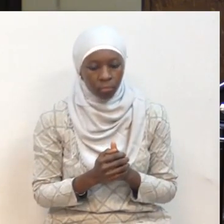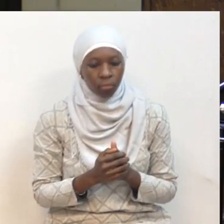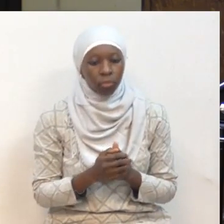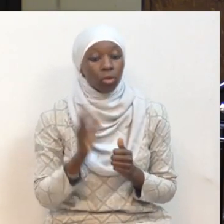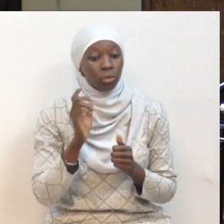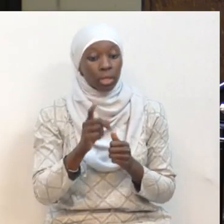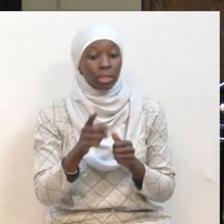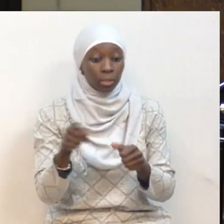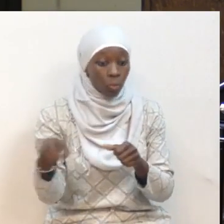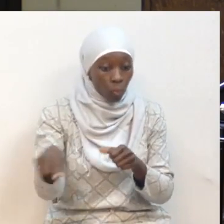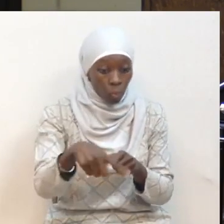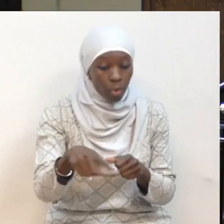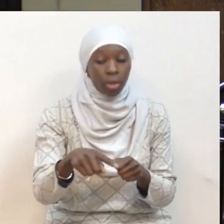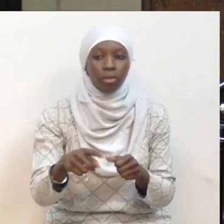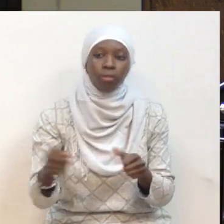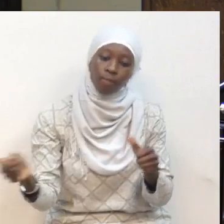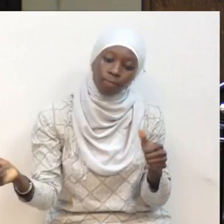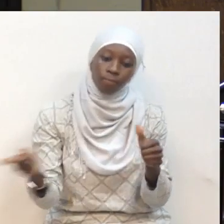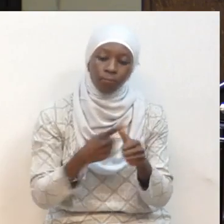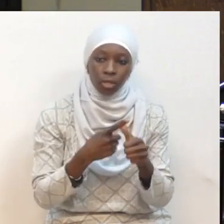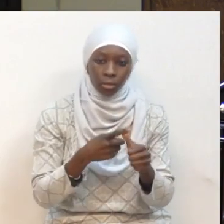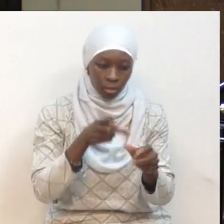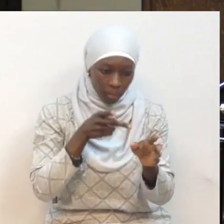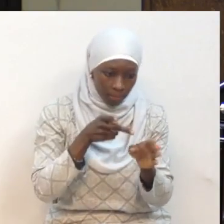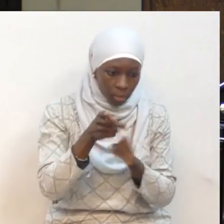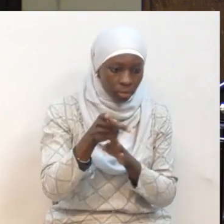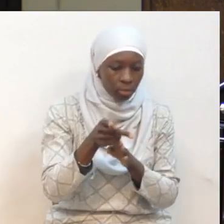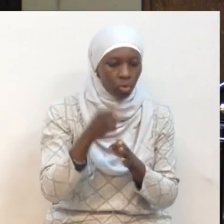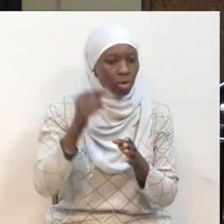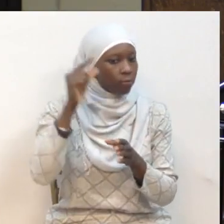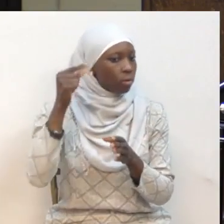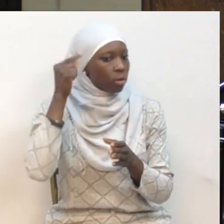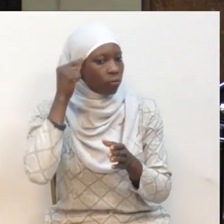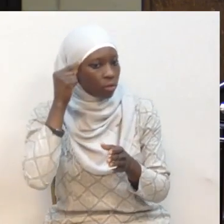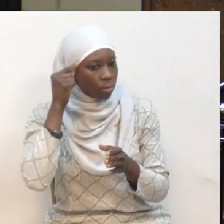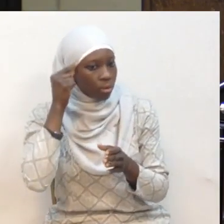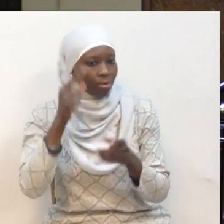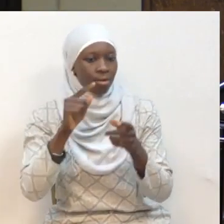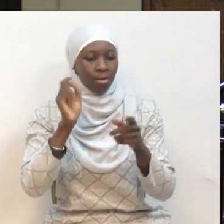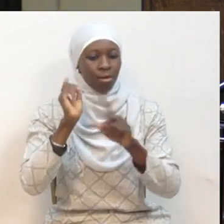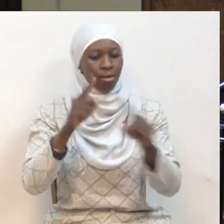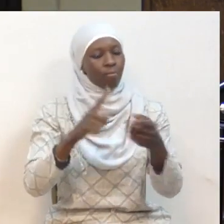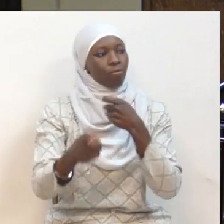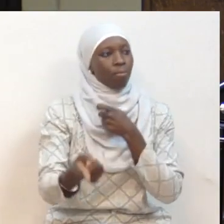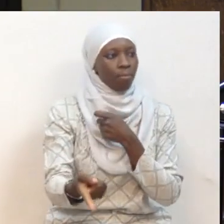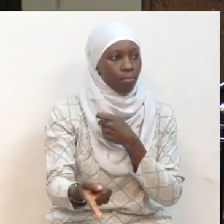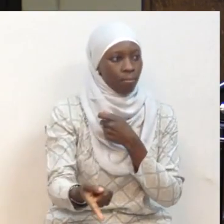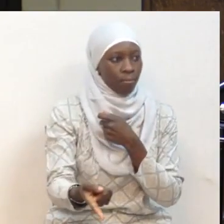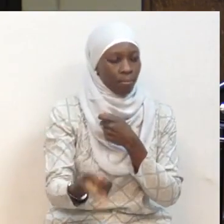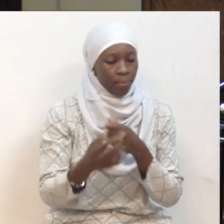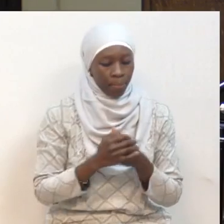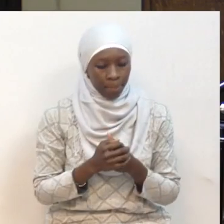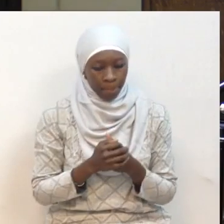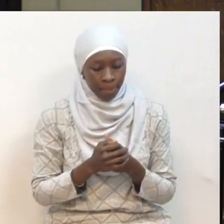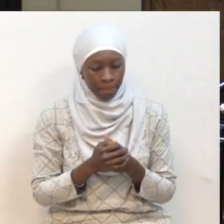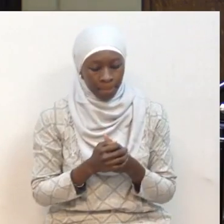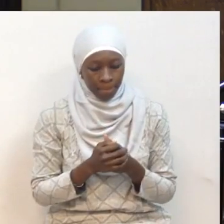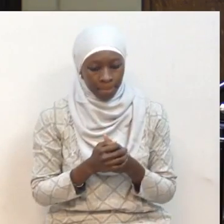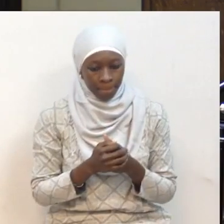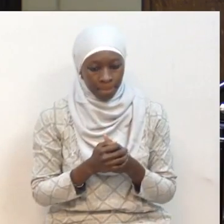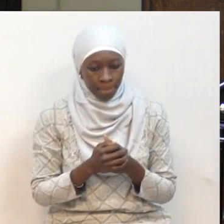That principle is bay'ah, or the consent of the community to